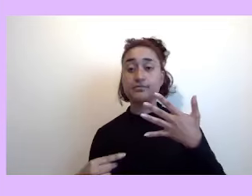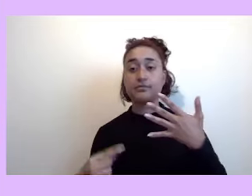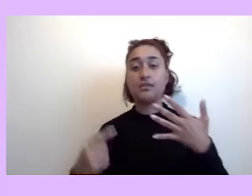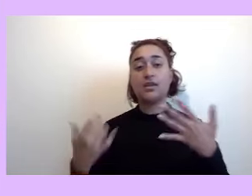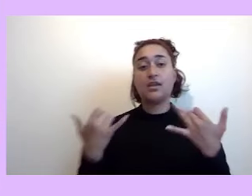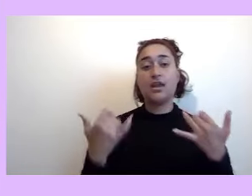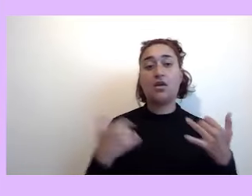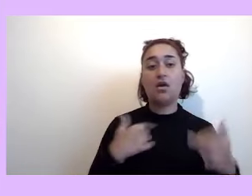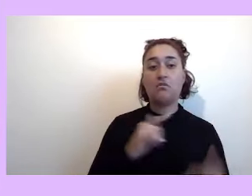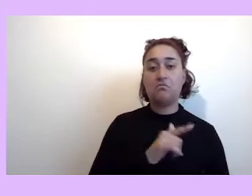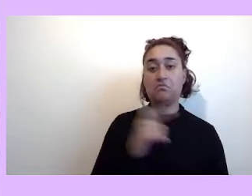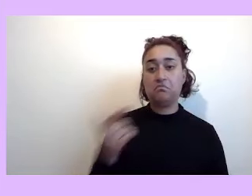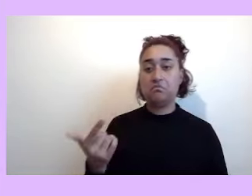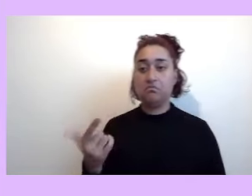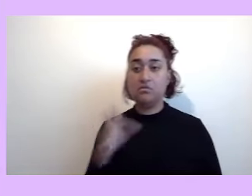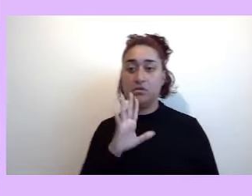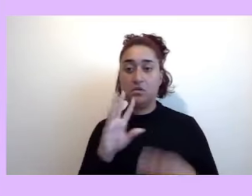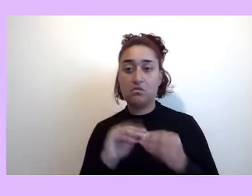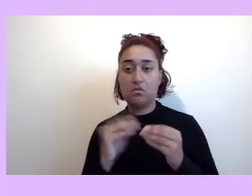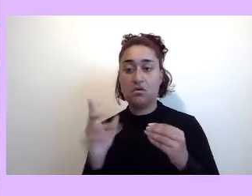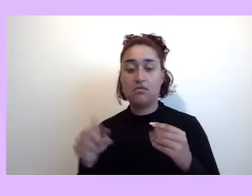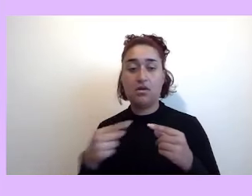can talk more about the Company One relationship a bit later.